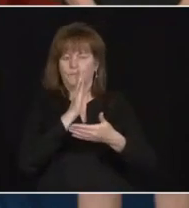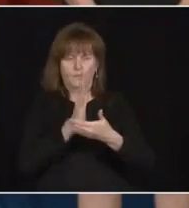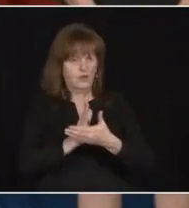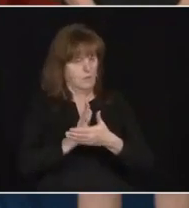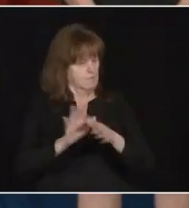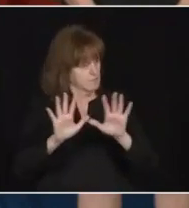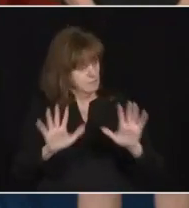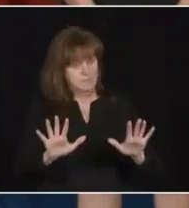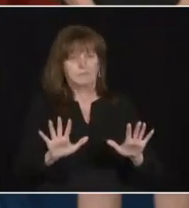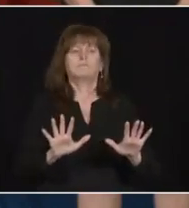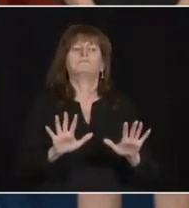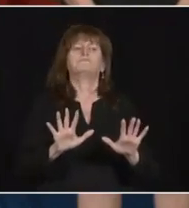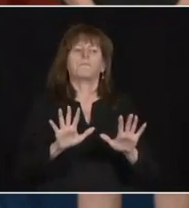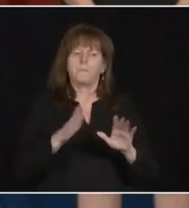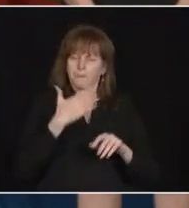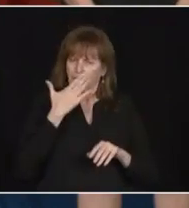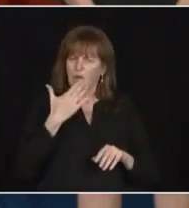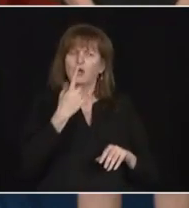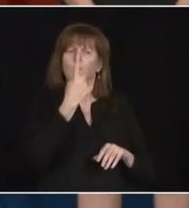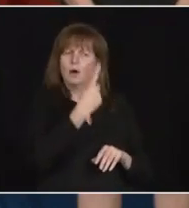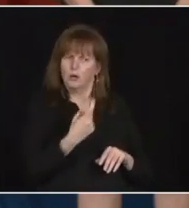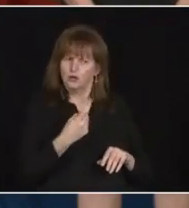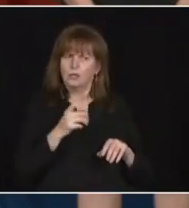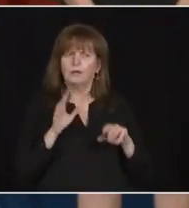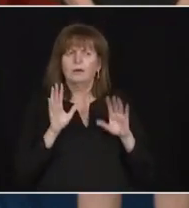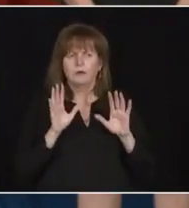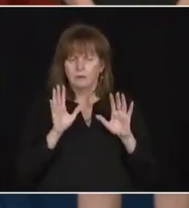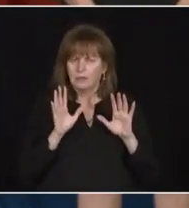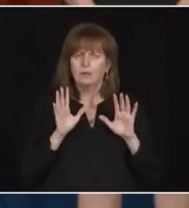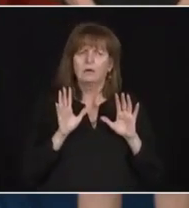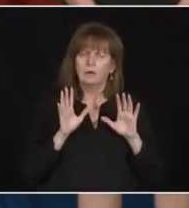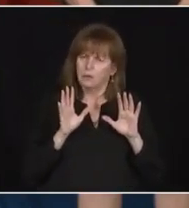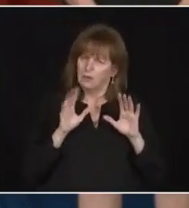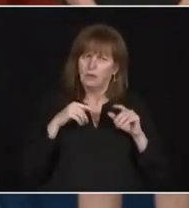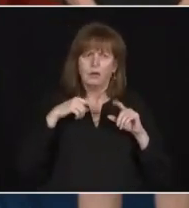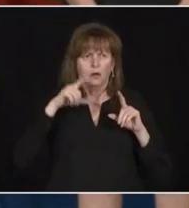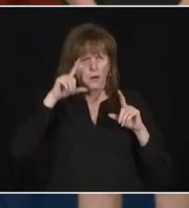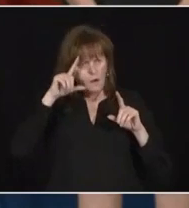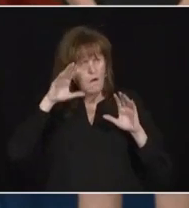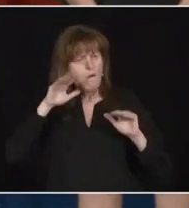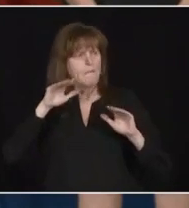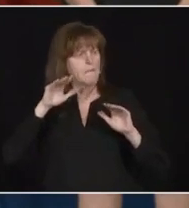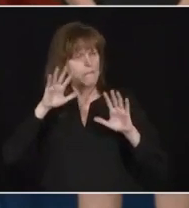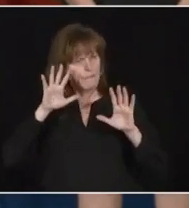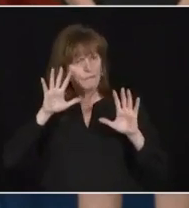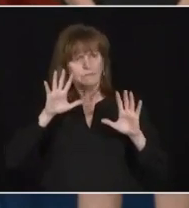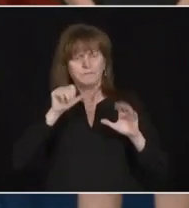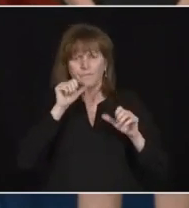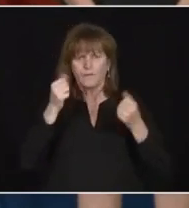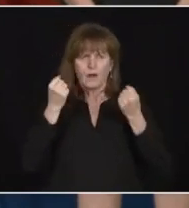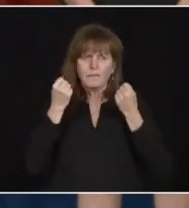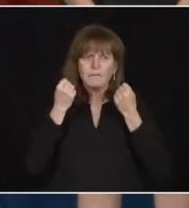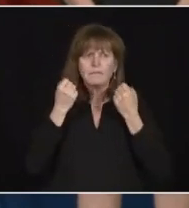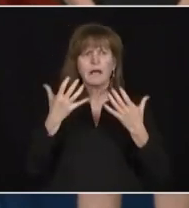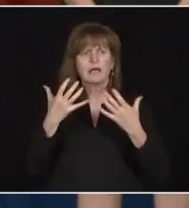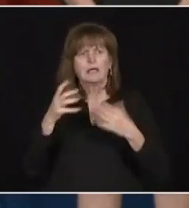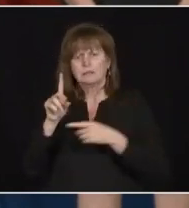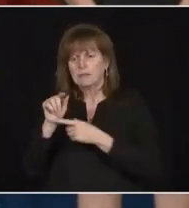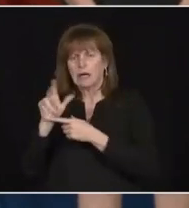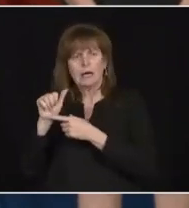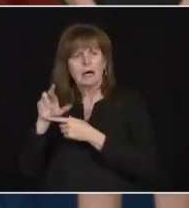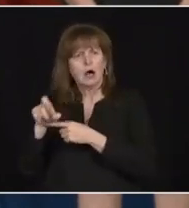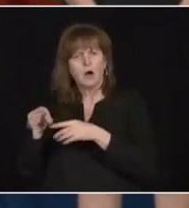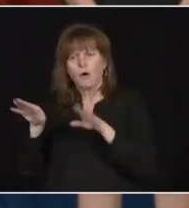a good question. Hopefully we won't have too many daycare facilities going under. But I will get back to you on that,